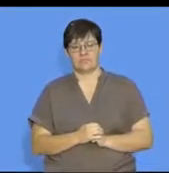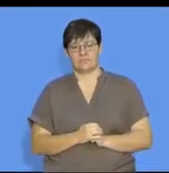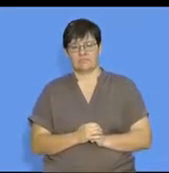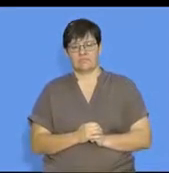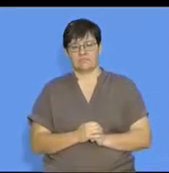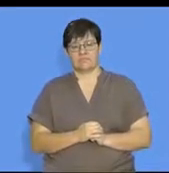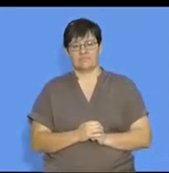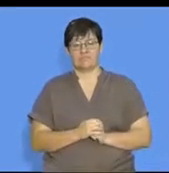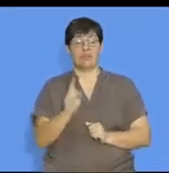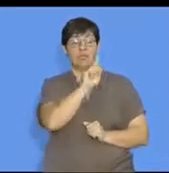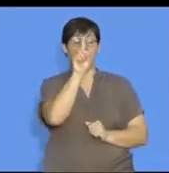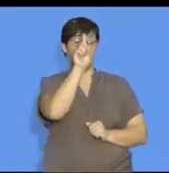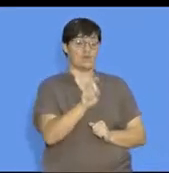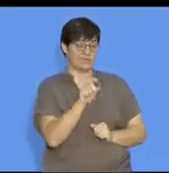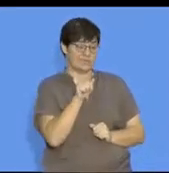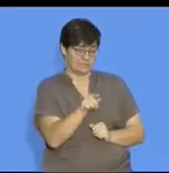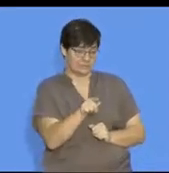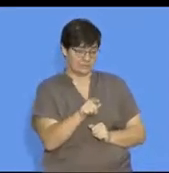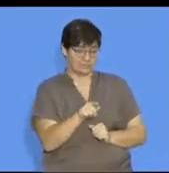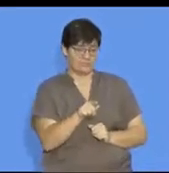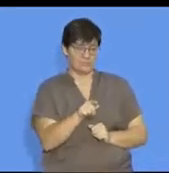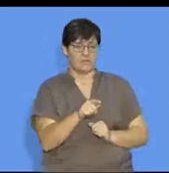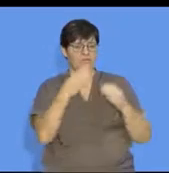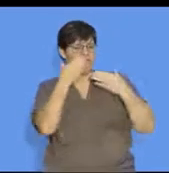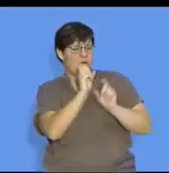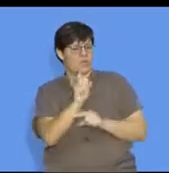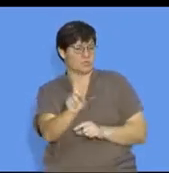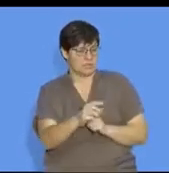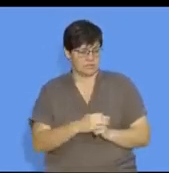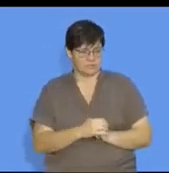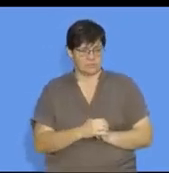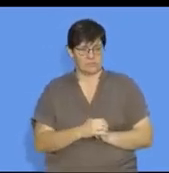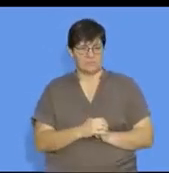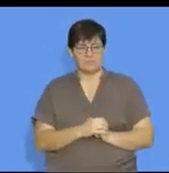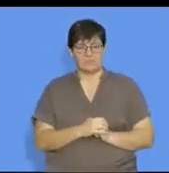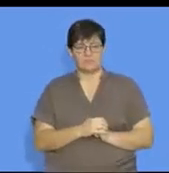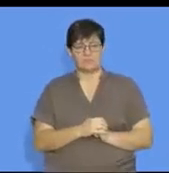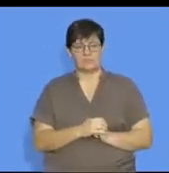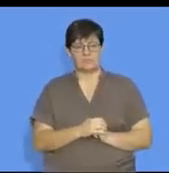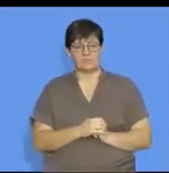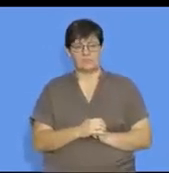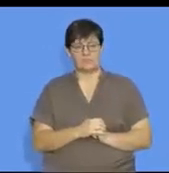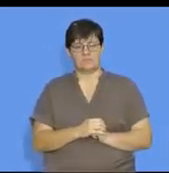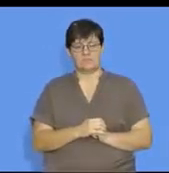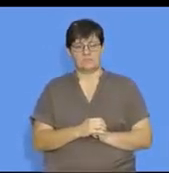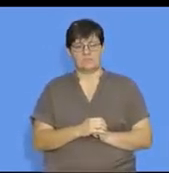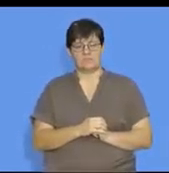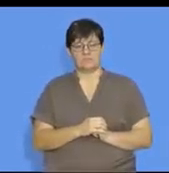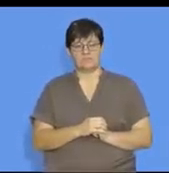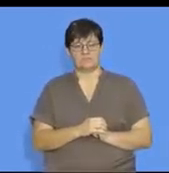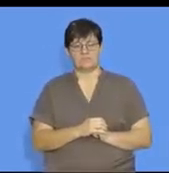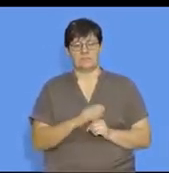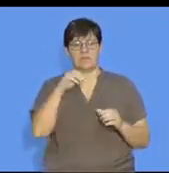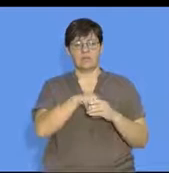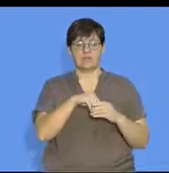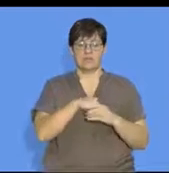Right. The big question which we want to focus our attention on now is around the fact that we are saying, is the